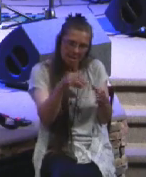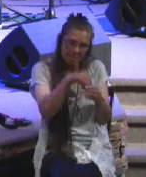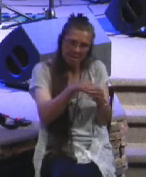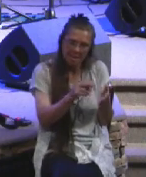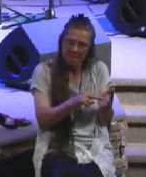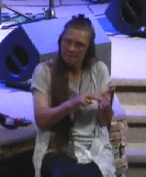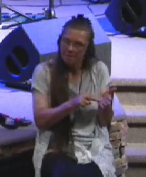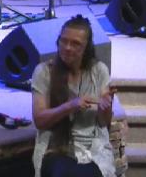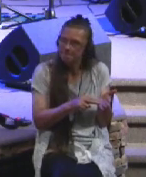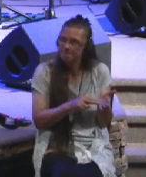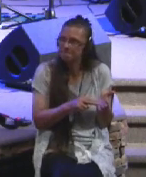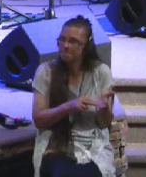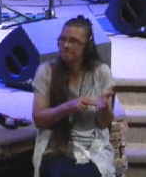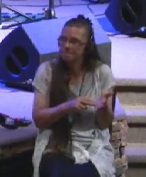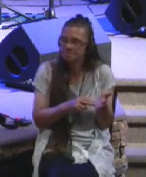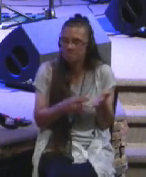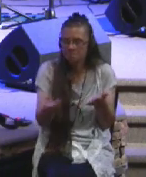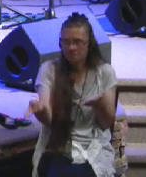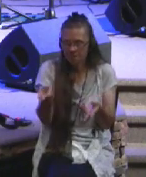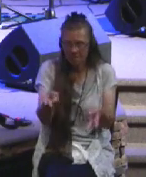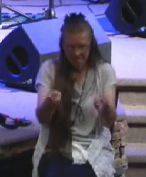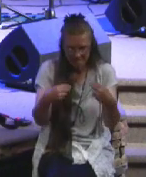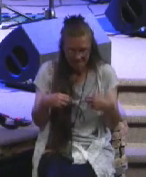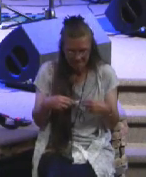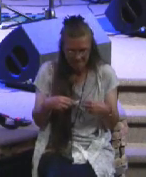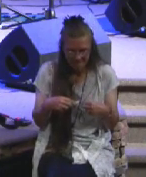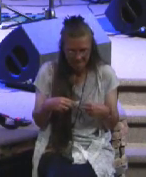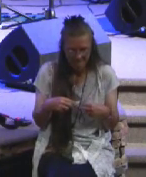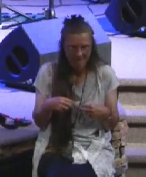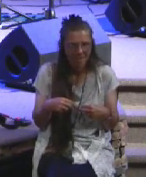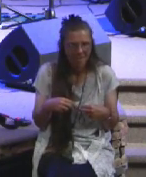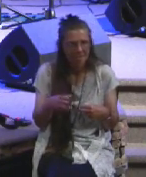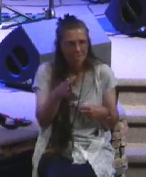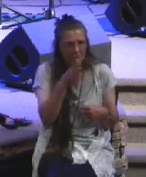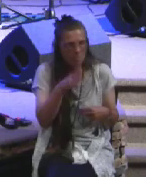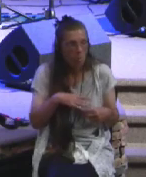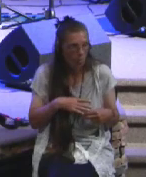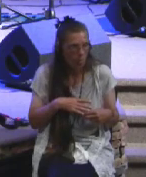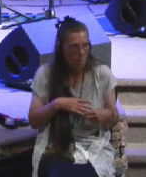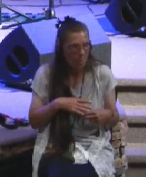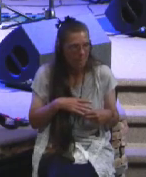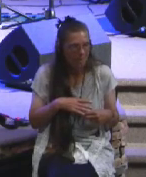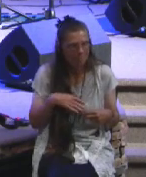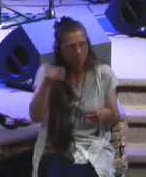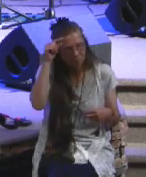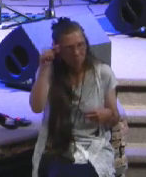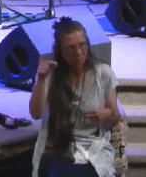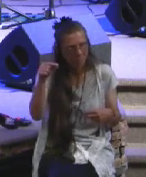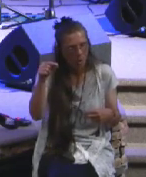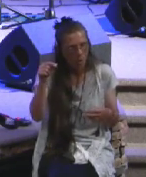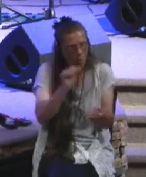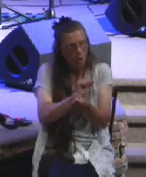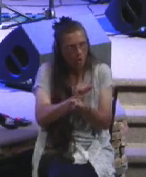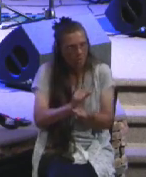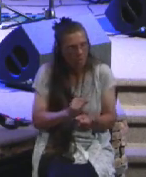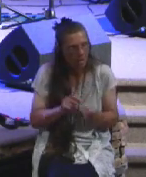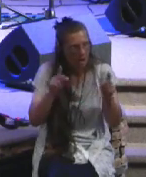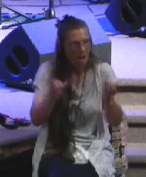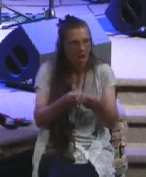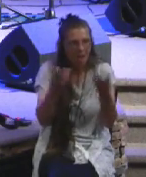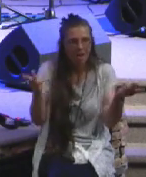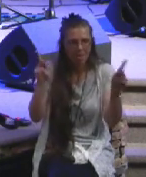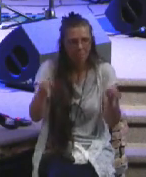bulletin. It came from a female psychologist. And unfortunately, there's a lot of people have